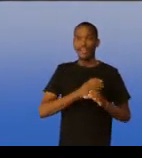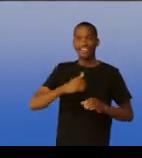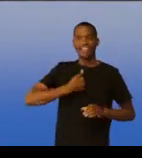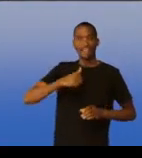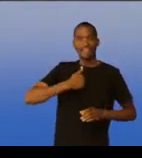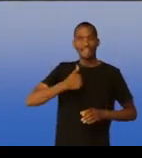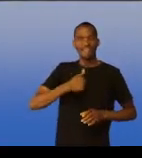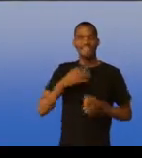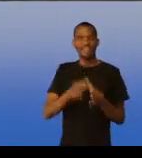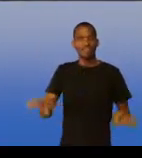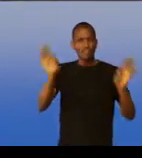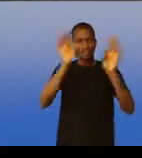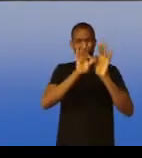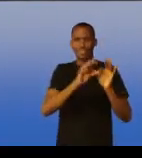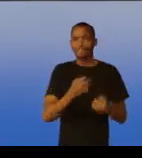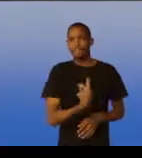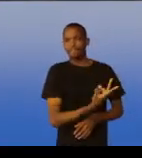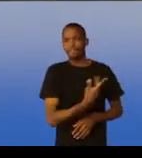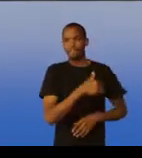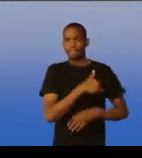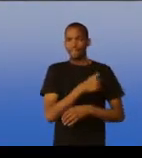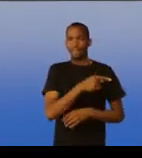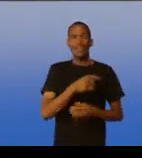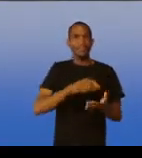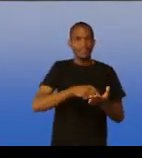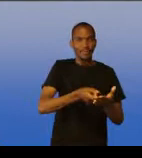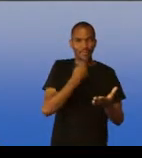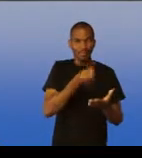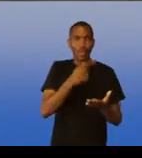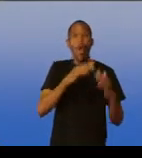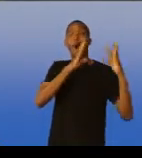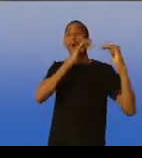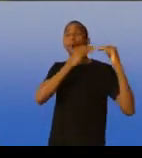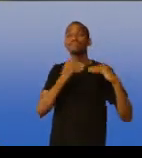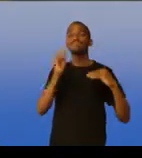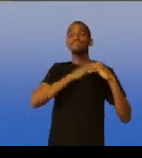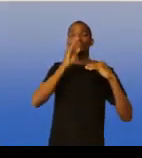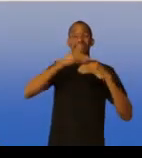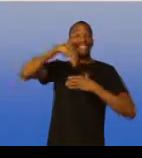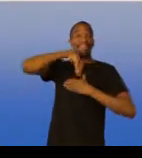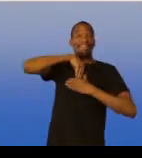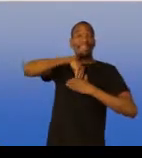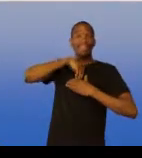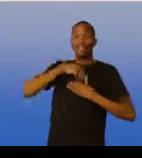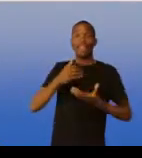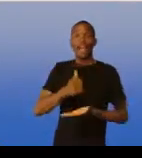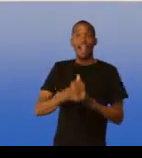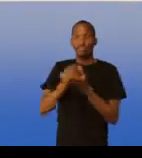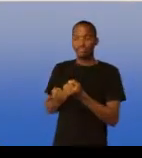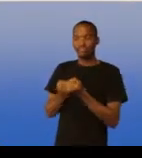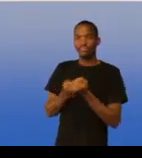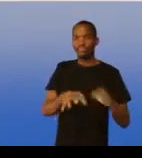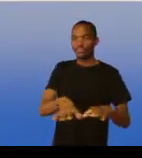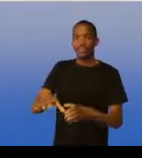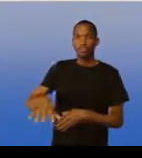It's important for us to consistently take the medication because they give us hope to raise our children. They give us hope, you know,